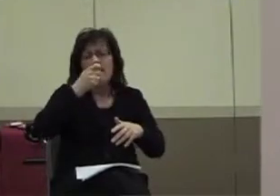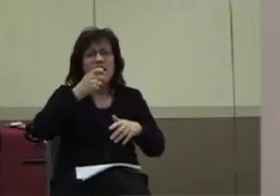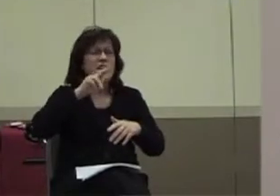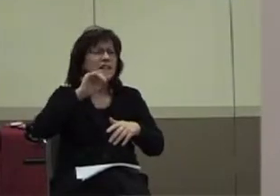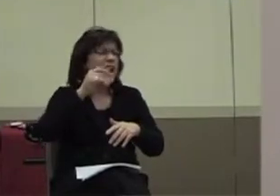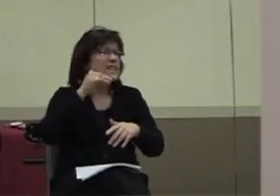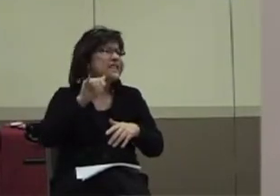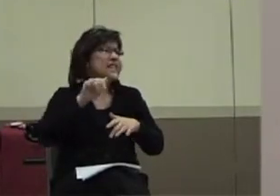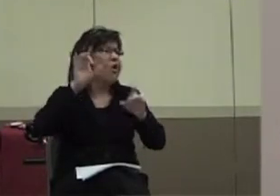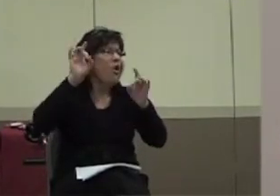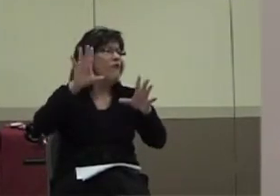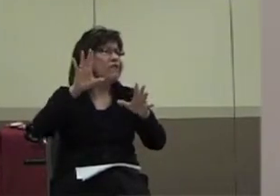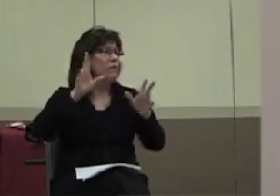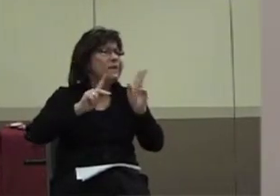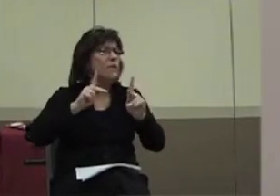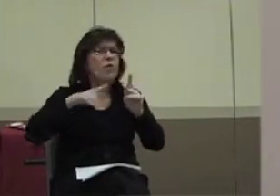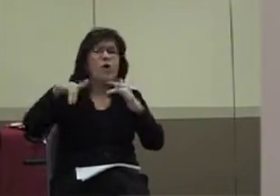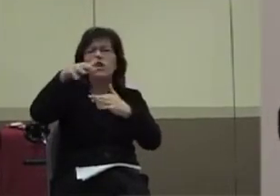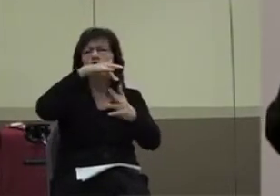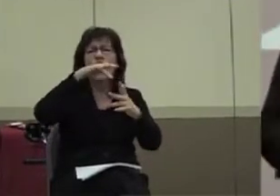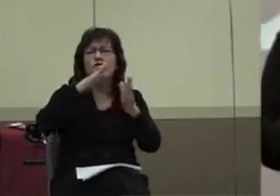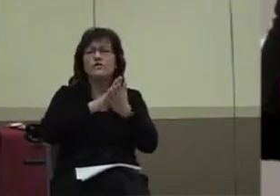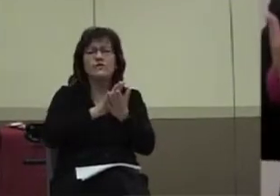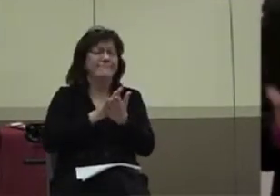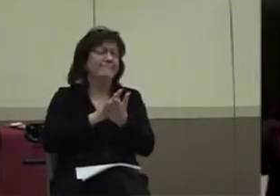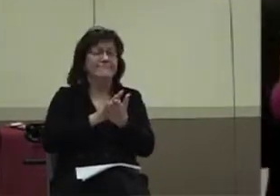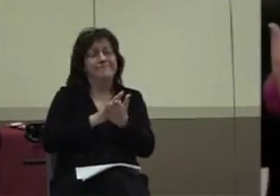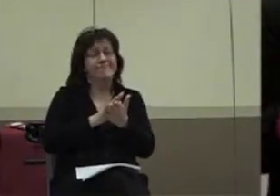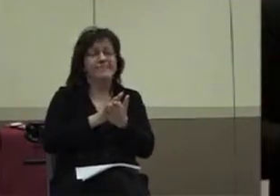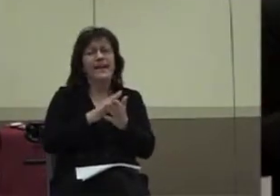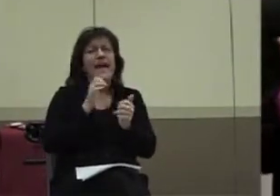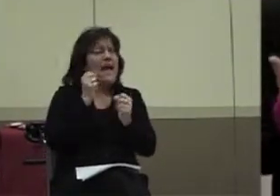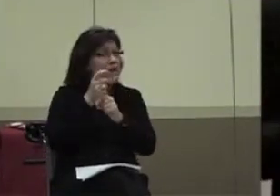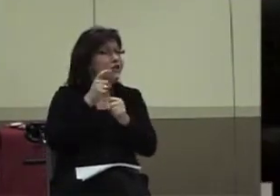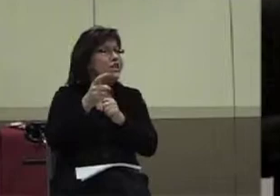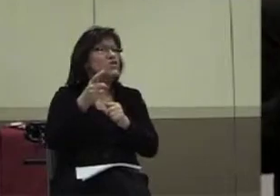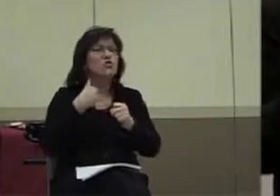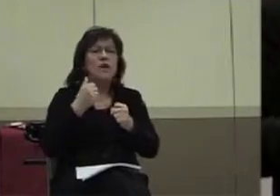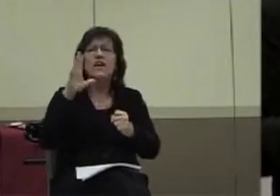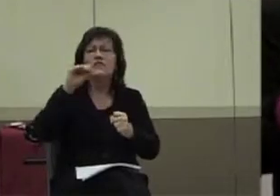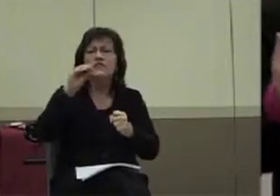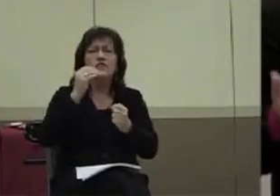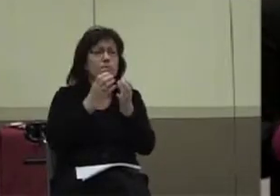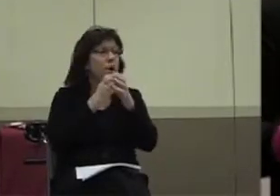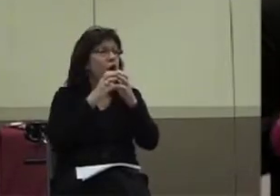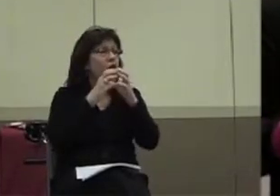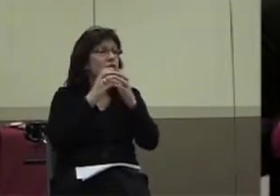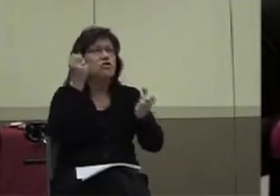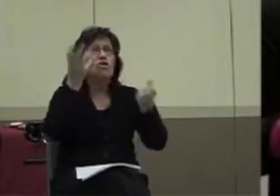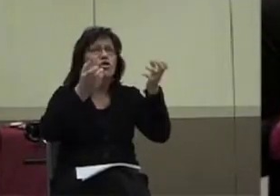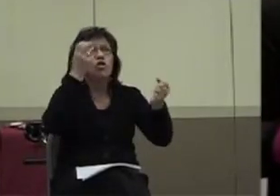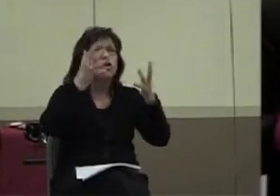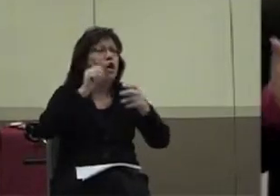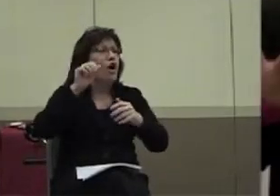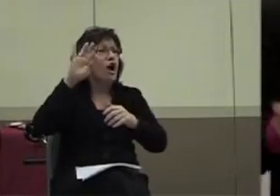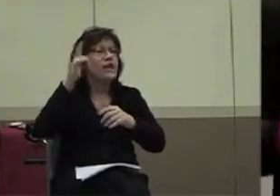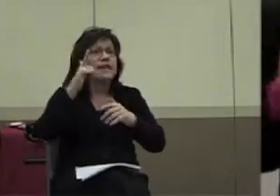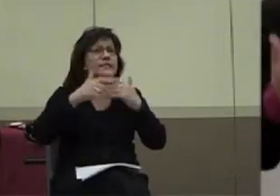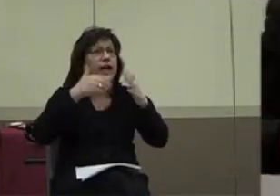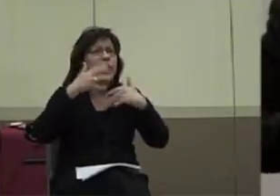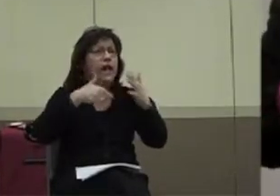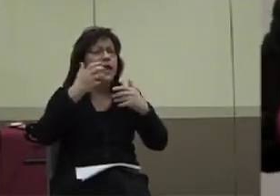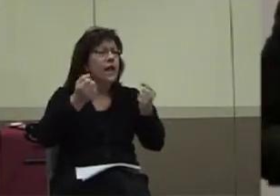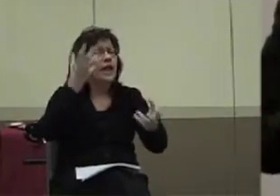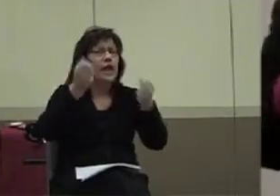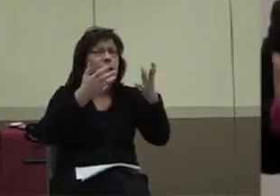around schools? It's because every year you're juggling 50 balls in August. By the time December gets here, you